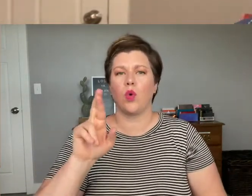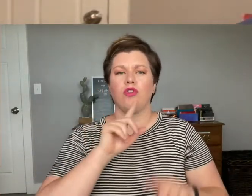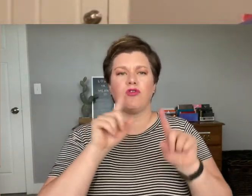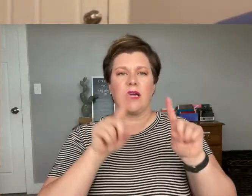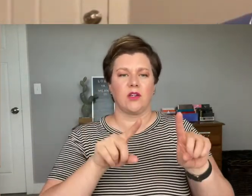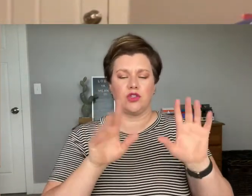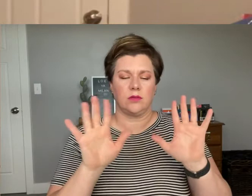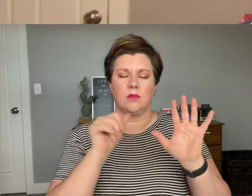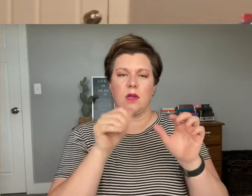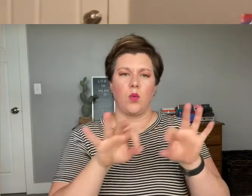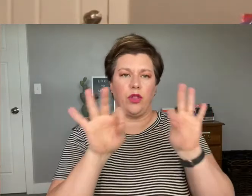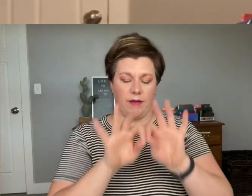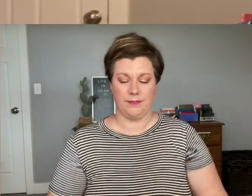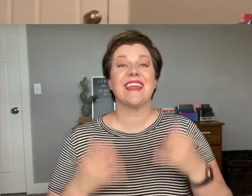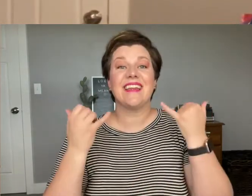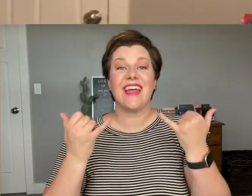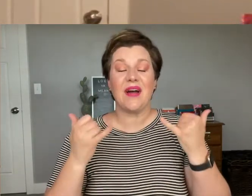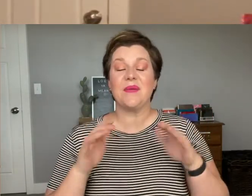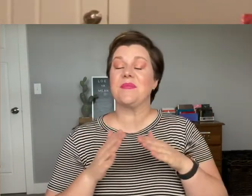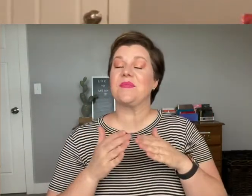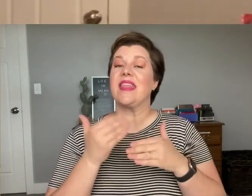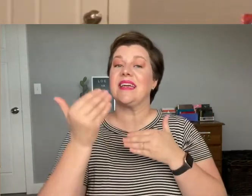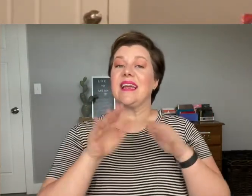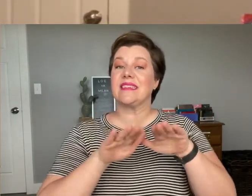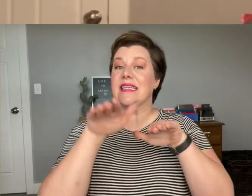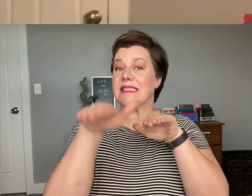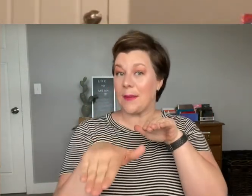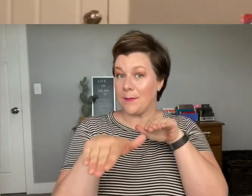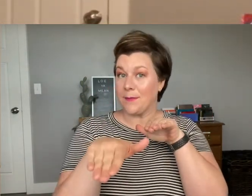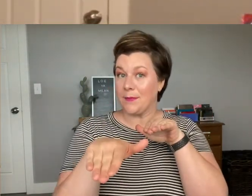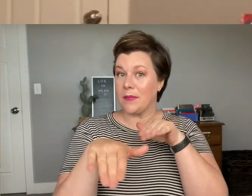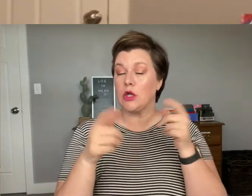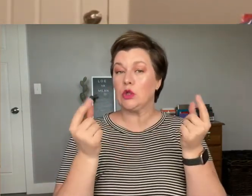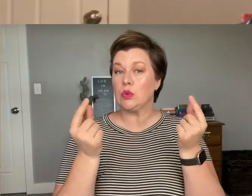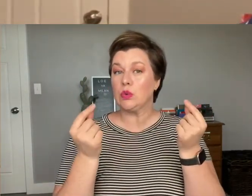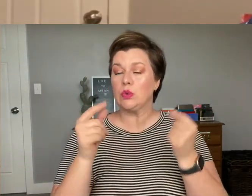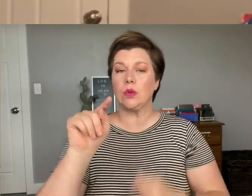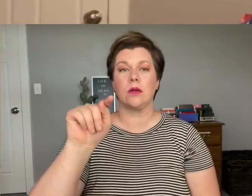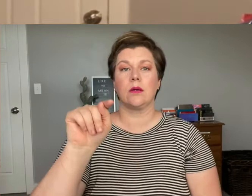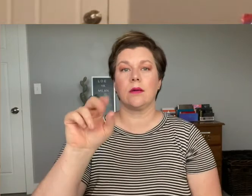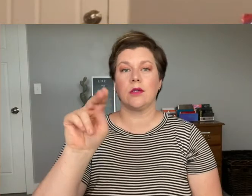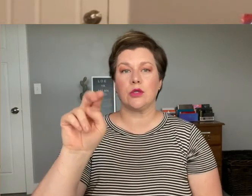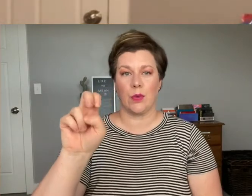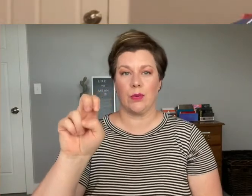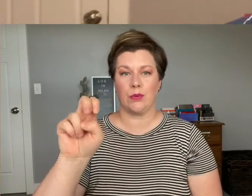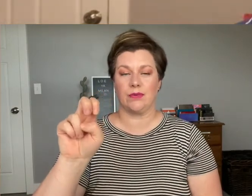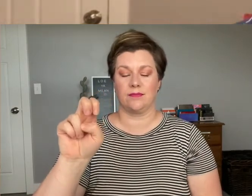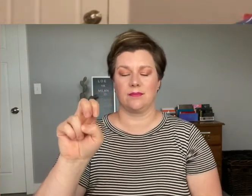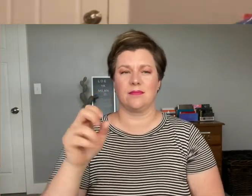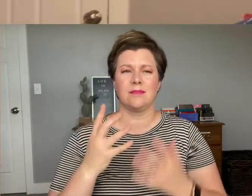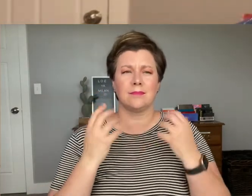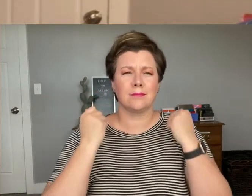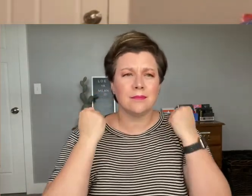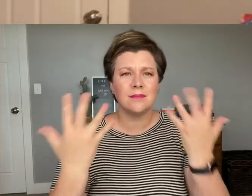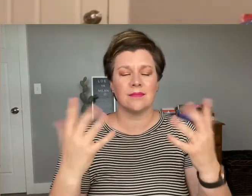reaction. All right, now the next step in the Korean skincare is to tone. There